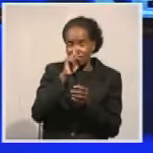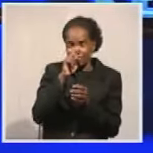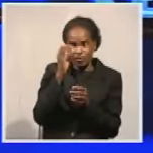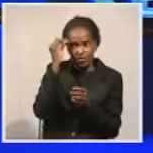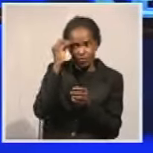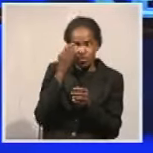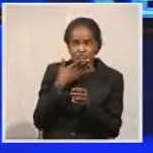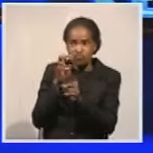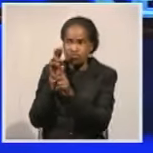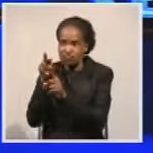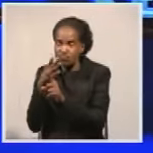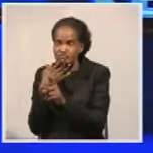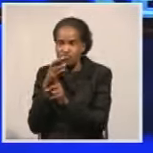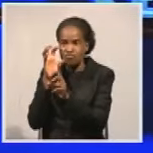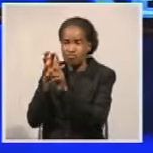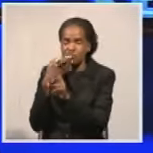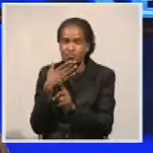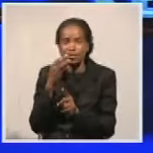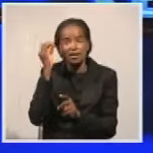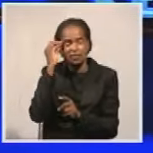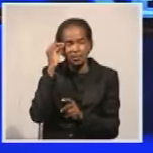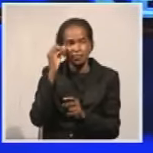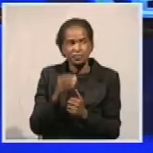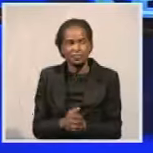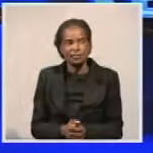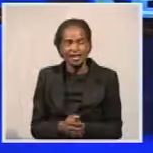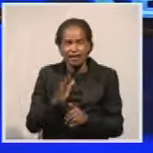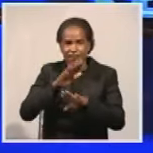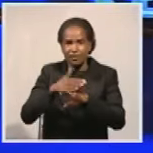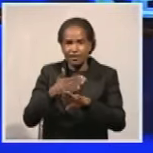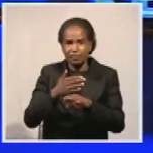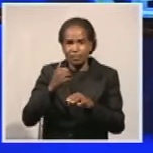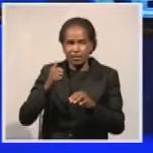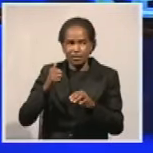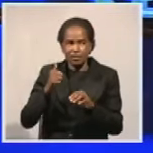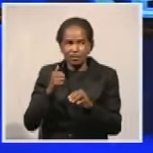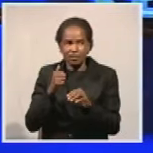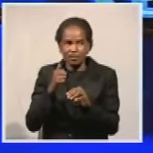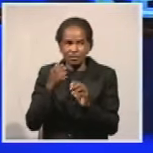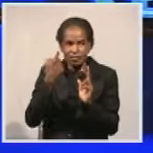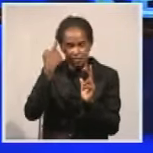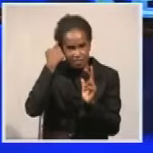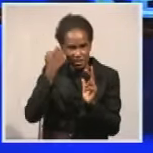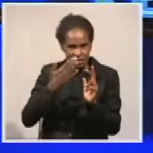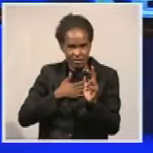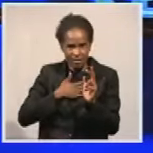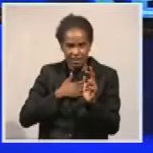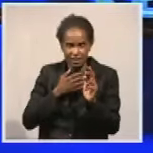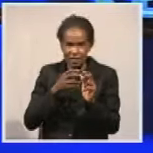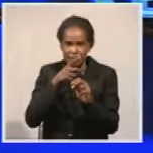I remember the late comrade Nico Bessinger, my minister, may his soul rest in peace.